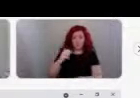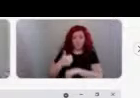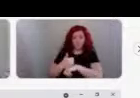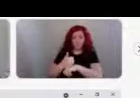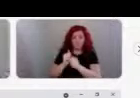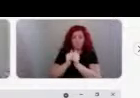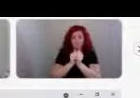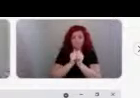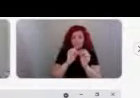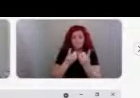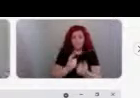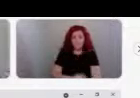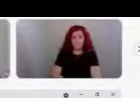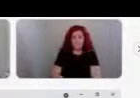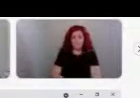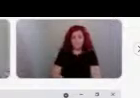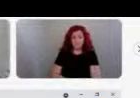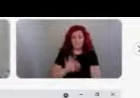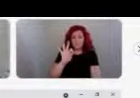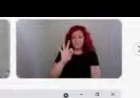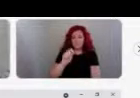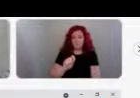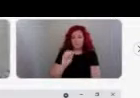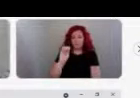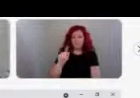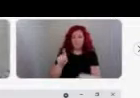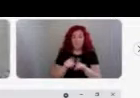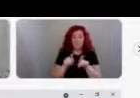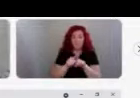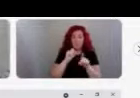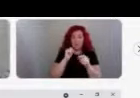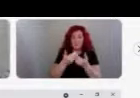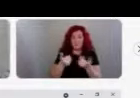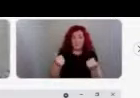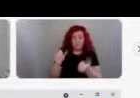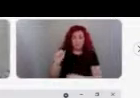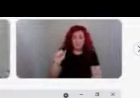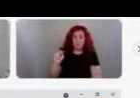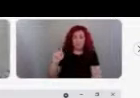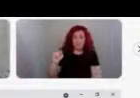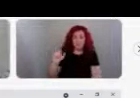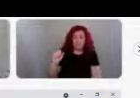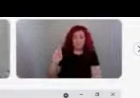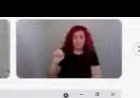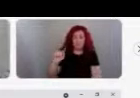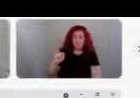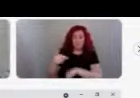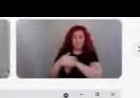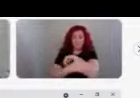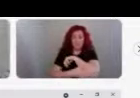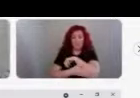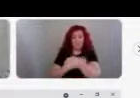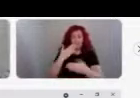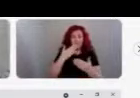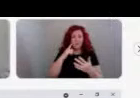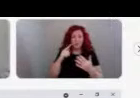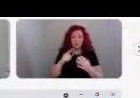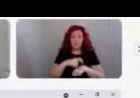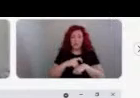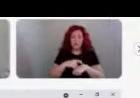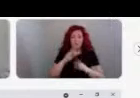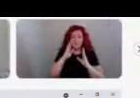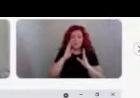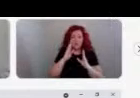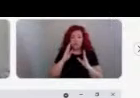districts 9.0 also doesn't divide santa cruz county thank you all for your time and attention and a tremendous